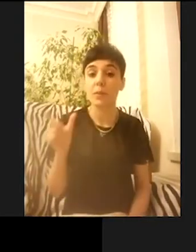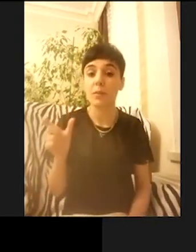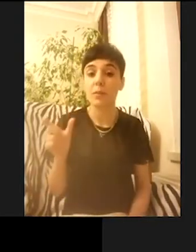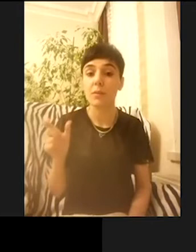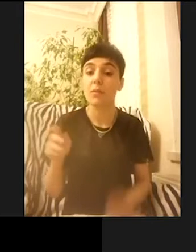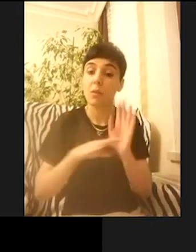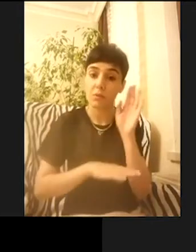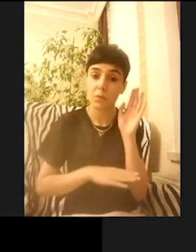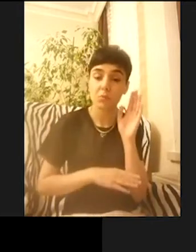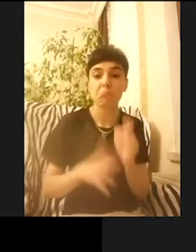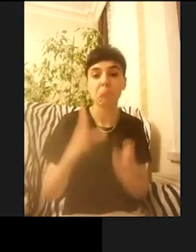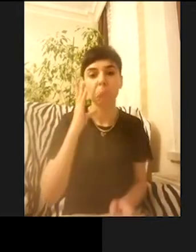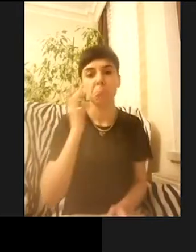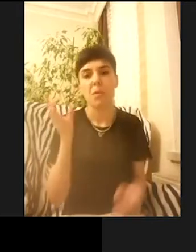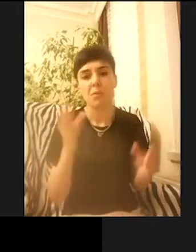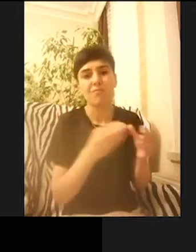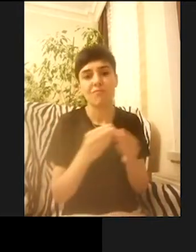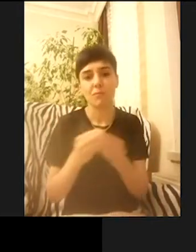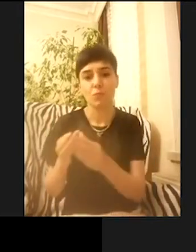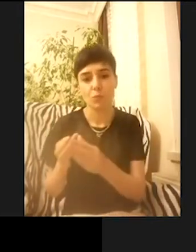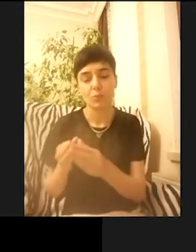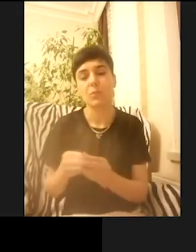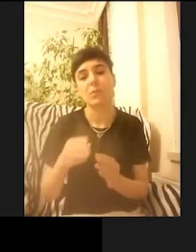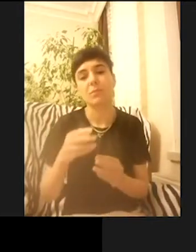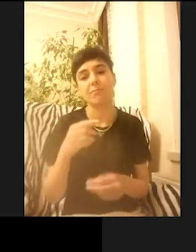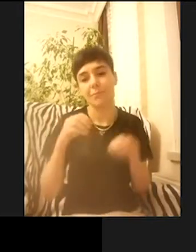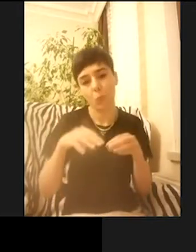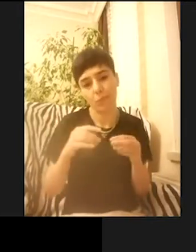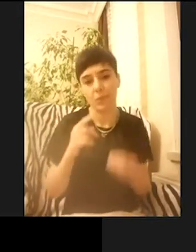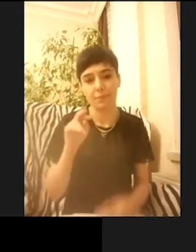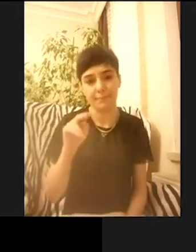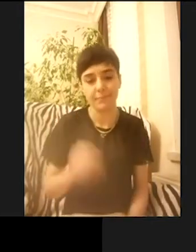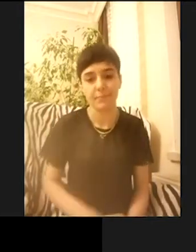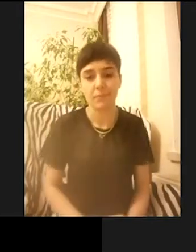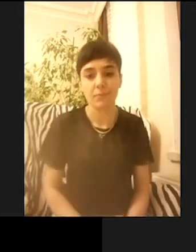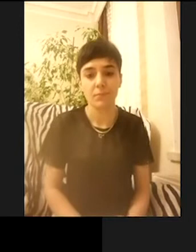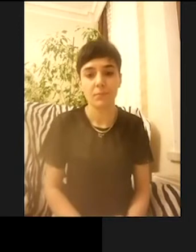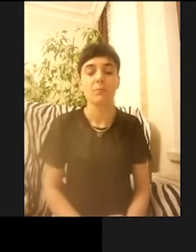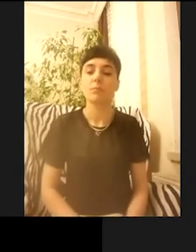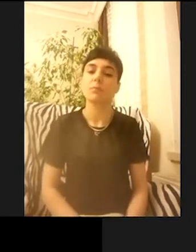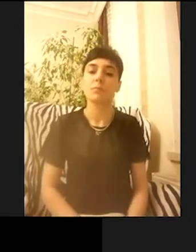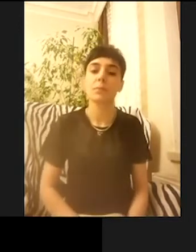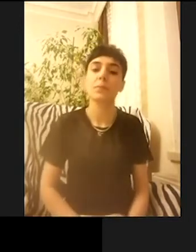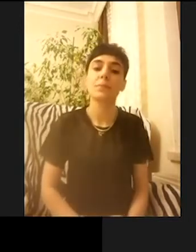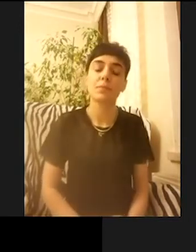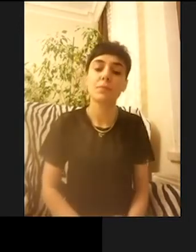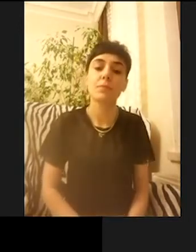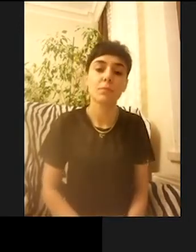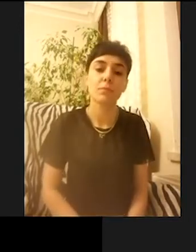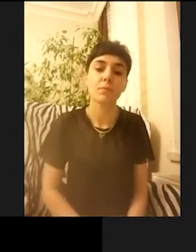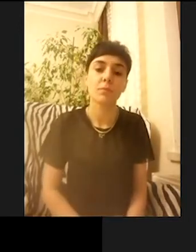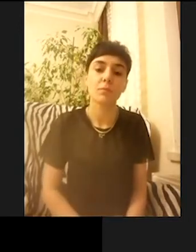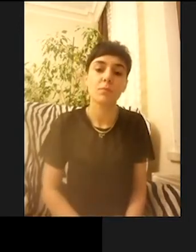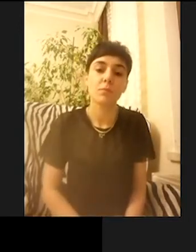that actually that are translated rather than imported to local context. So many people, many LGBT activists